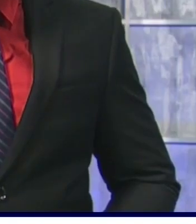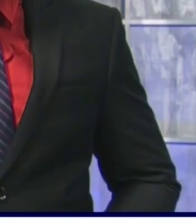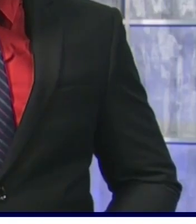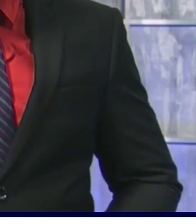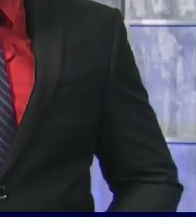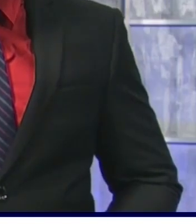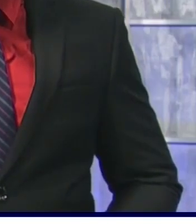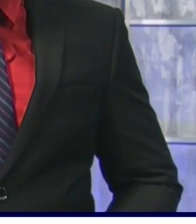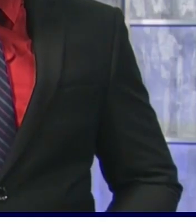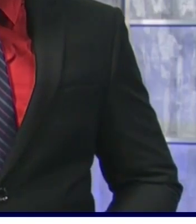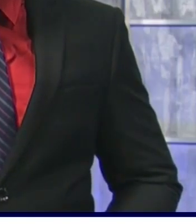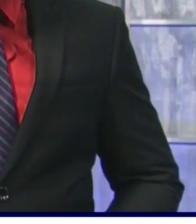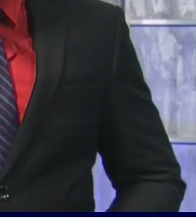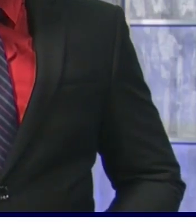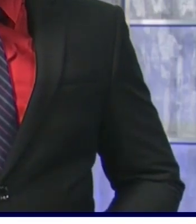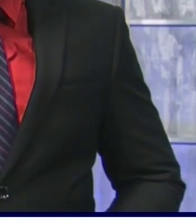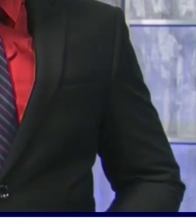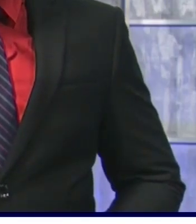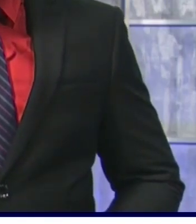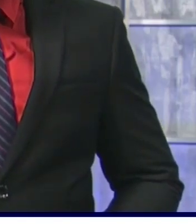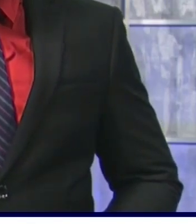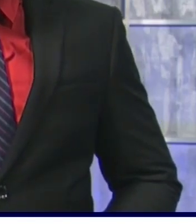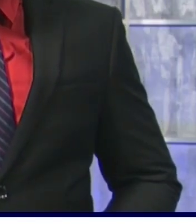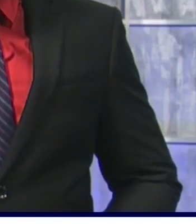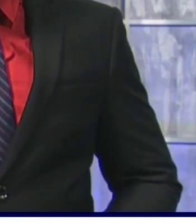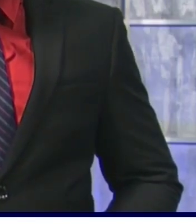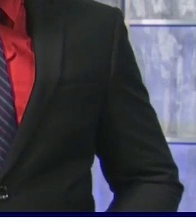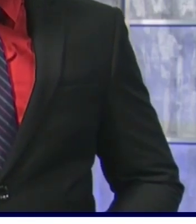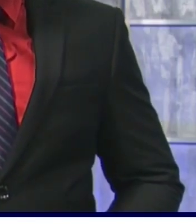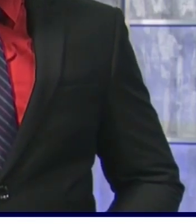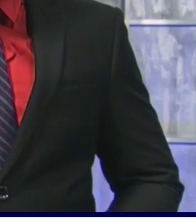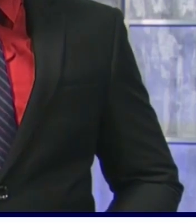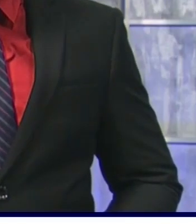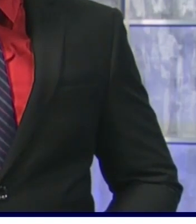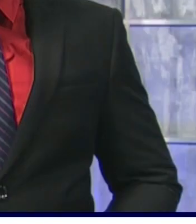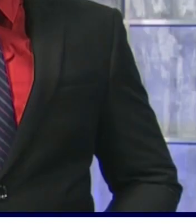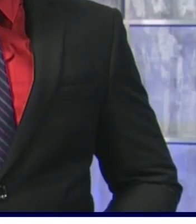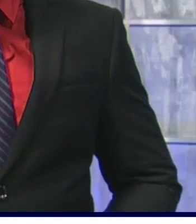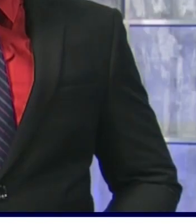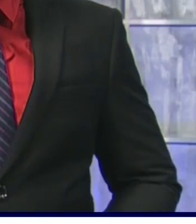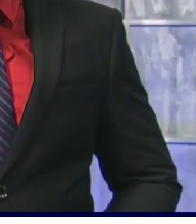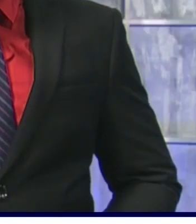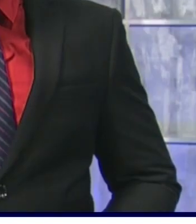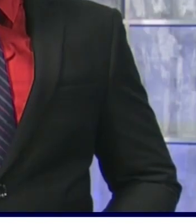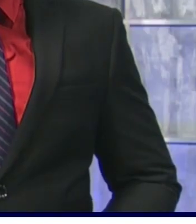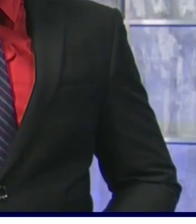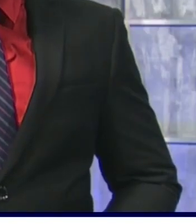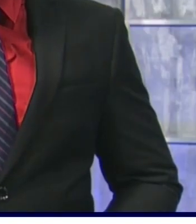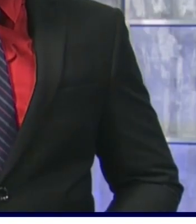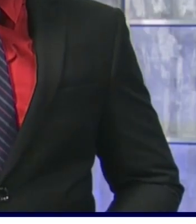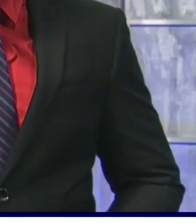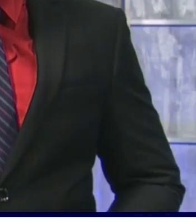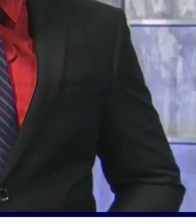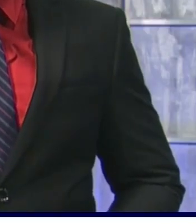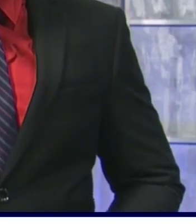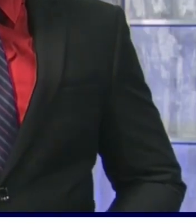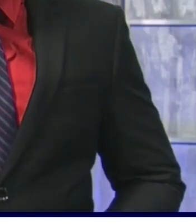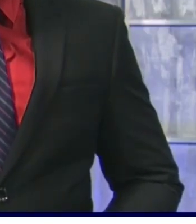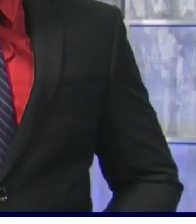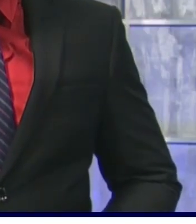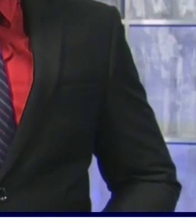in the decision-making process. New efforts to help people in Barbados and the region cope in the aftermath of natural